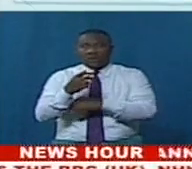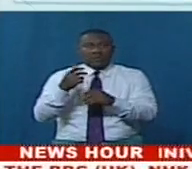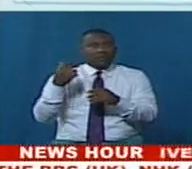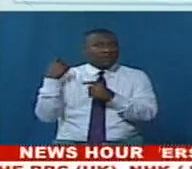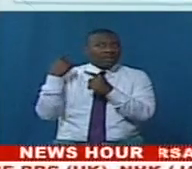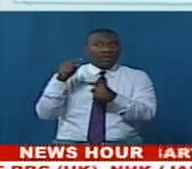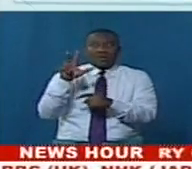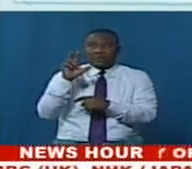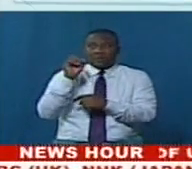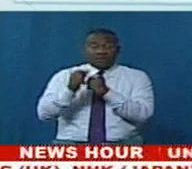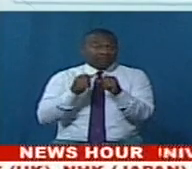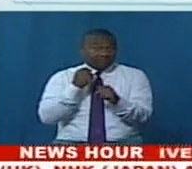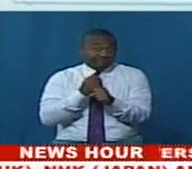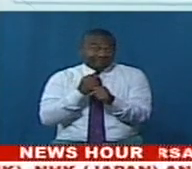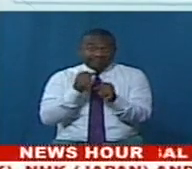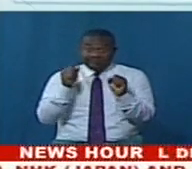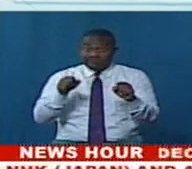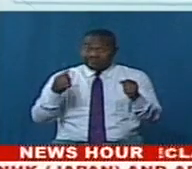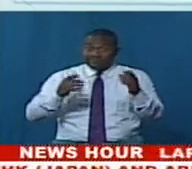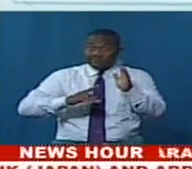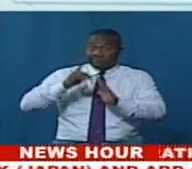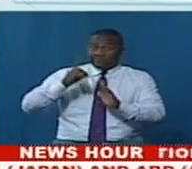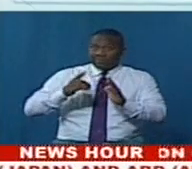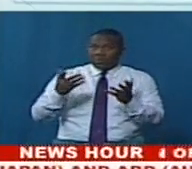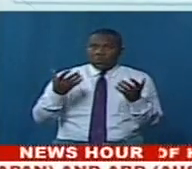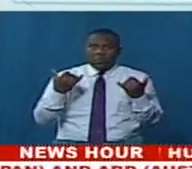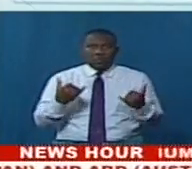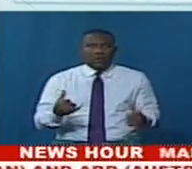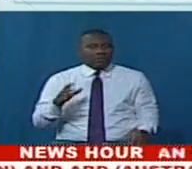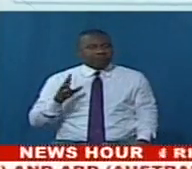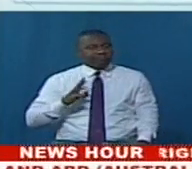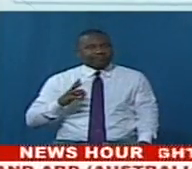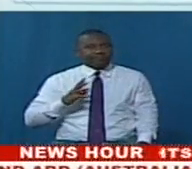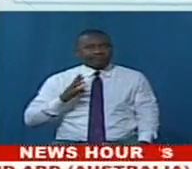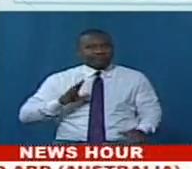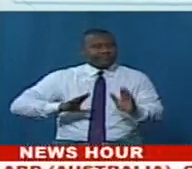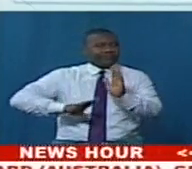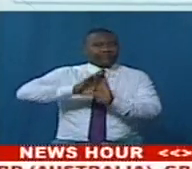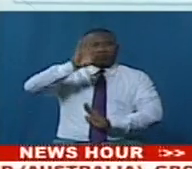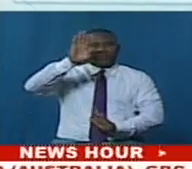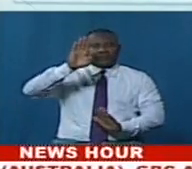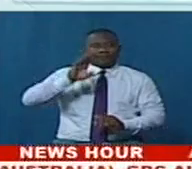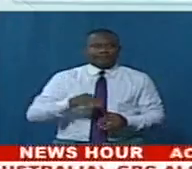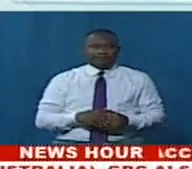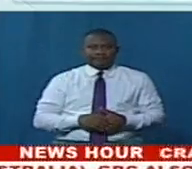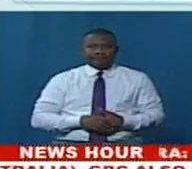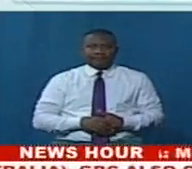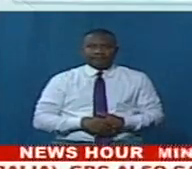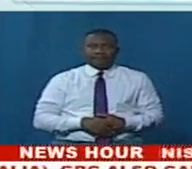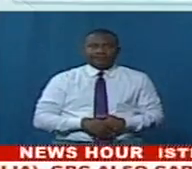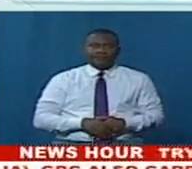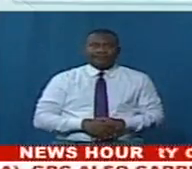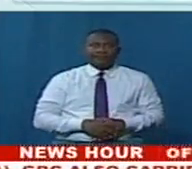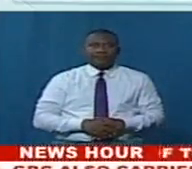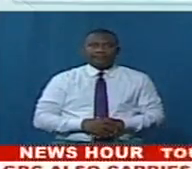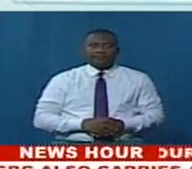years was available for development, Africa would have witnessed an accelerated growth and made a great dent on poverty.